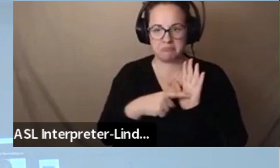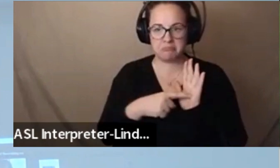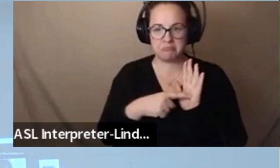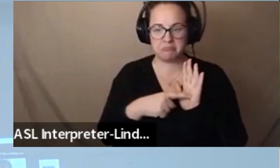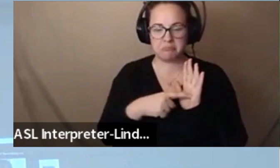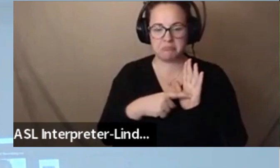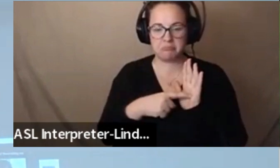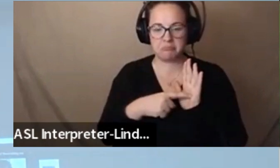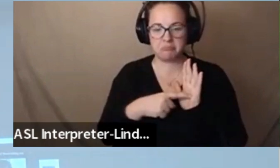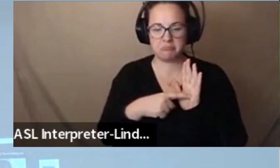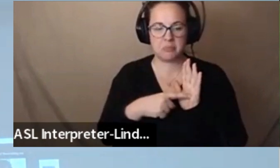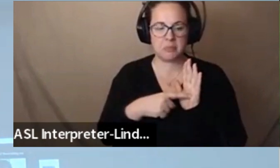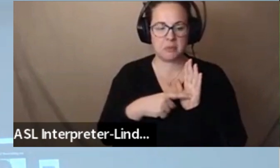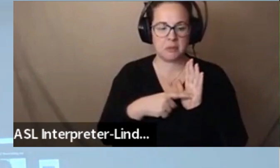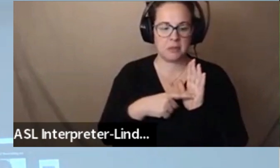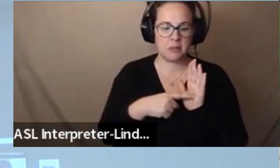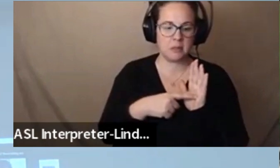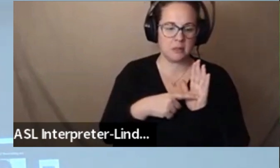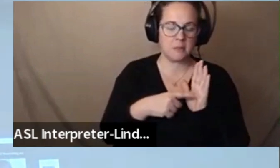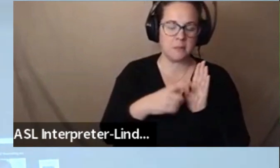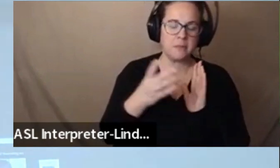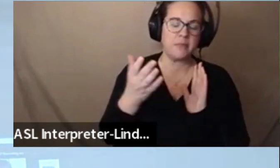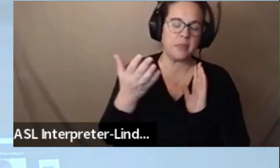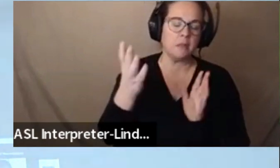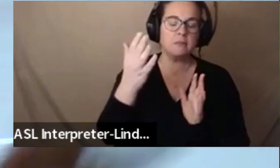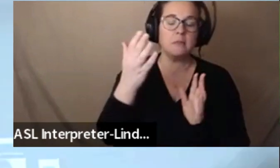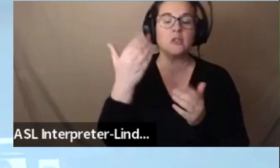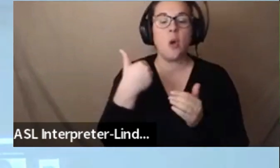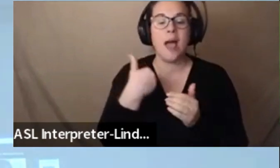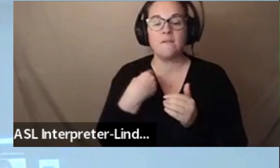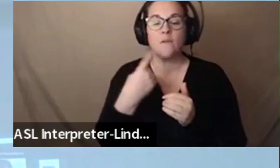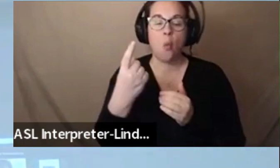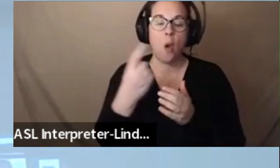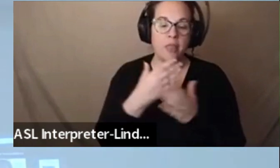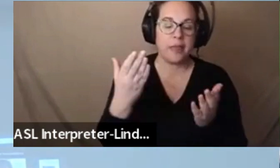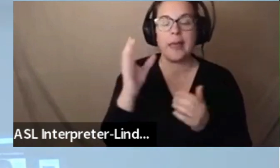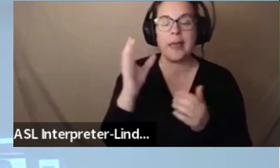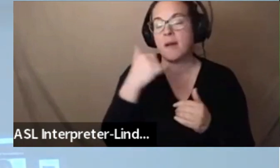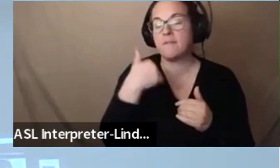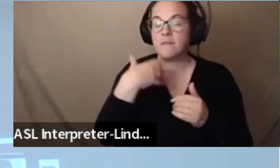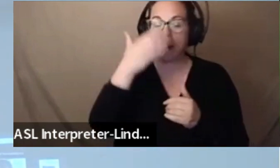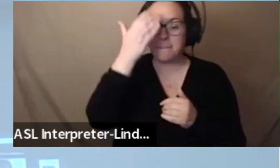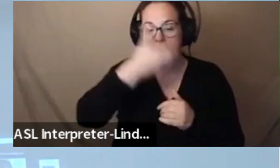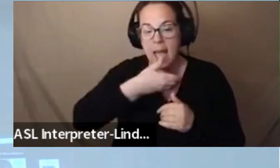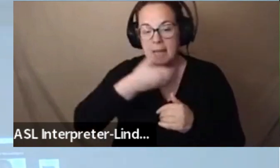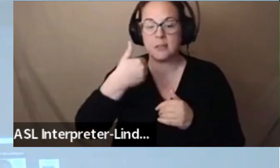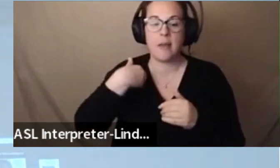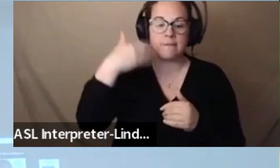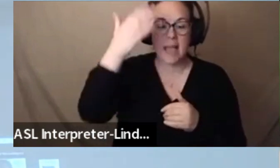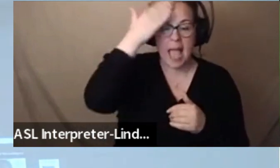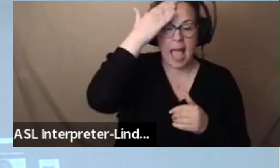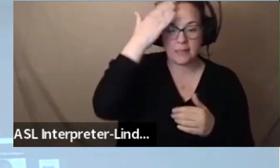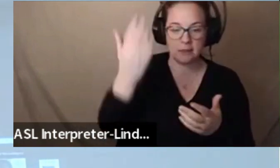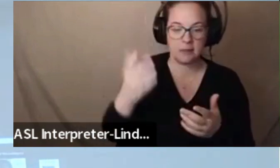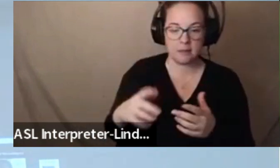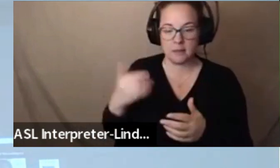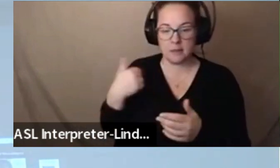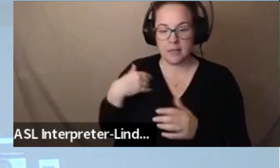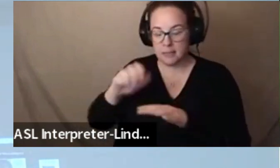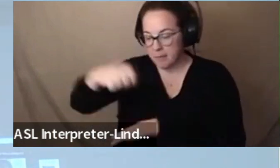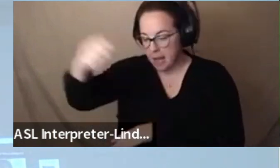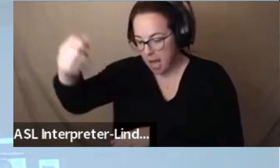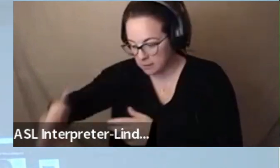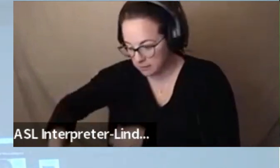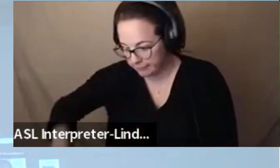entire character, or some people do just a mask or a hat, and everybody just wears their ordinary clothes, and you become the character out of a dressing